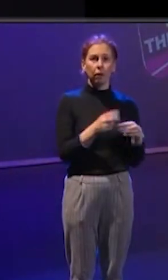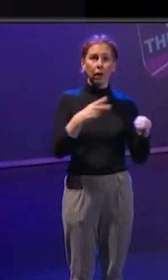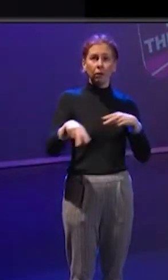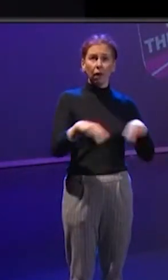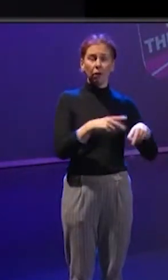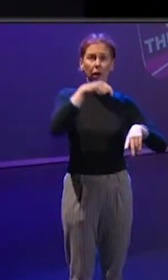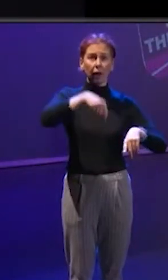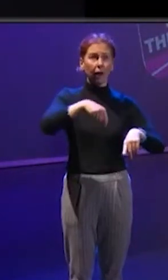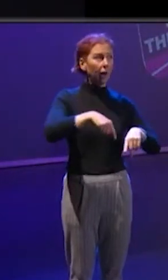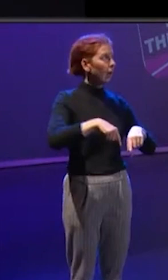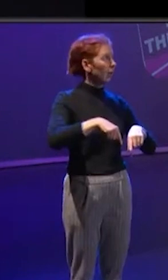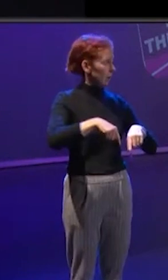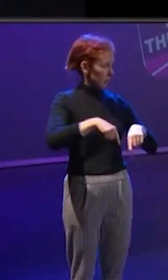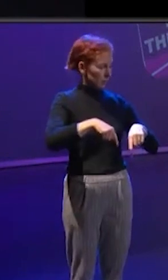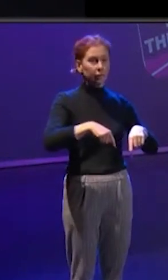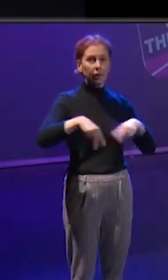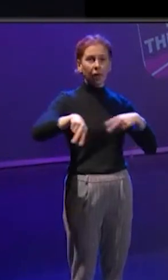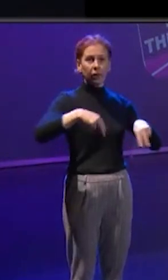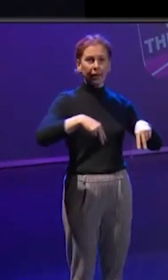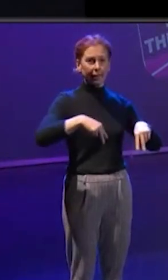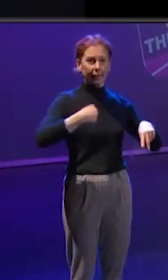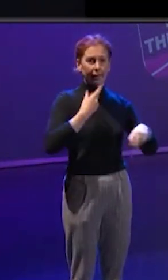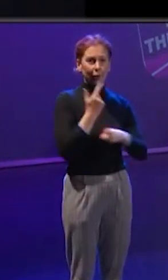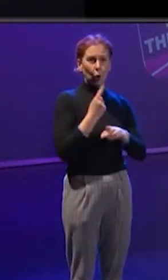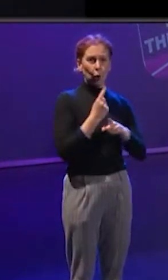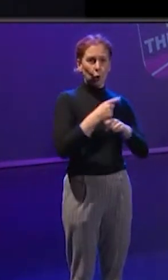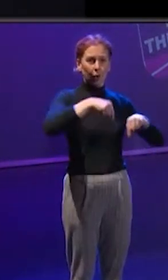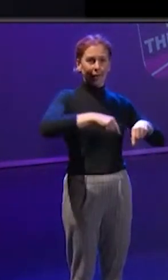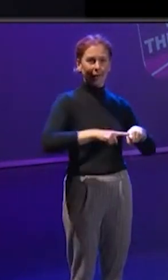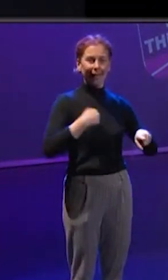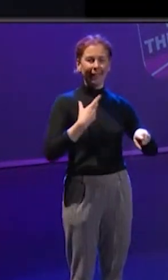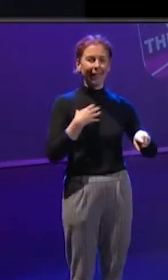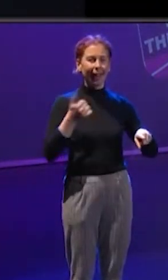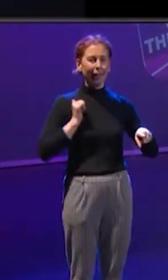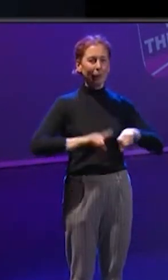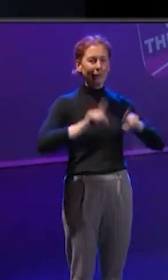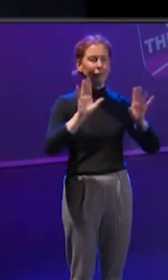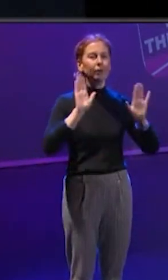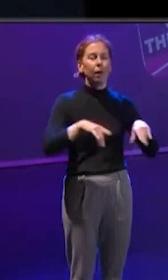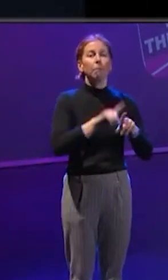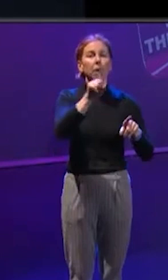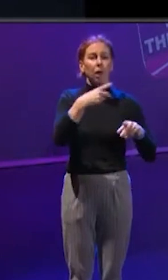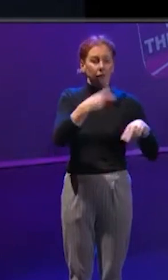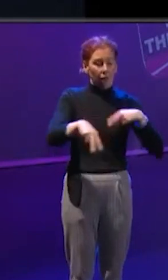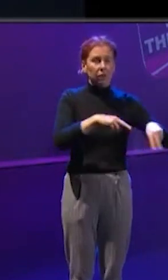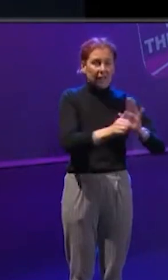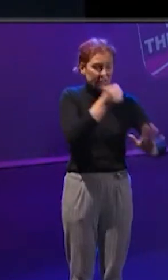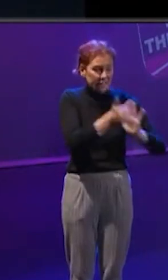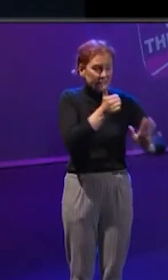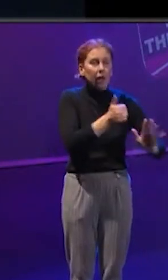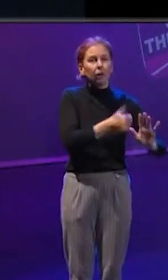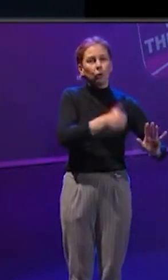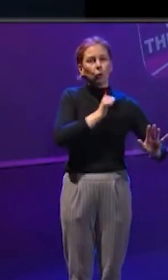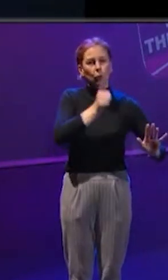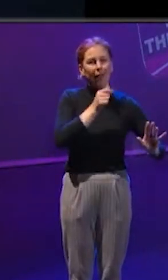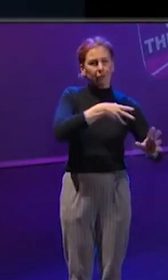expected. But for me, all of that craft that I learned through as a dancer, I pull through into my producing. And then it's around